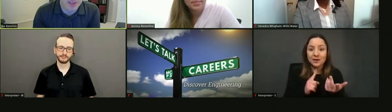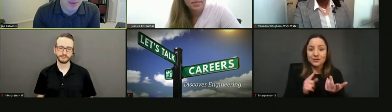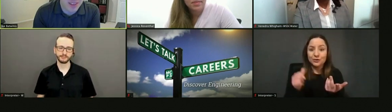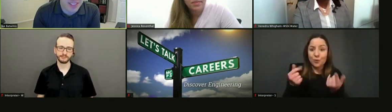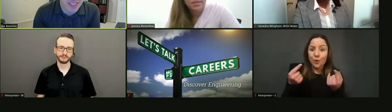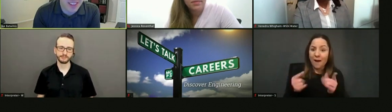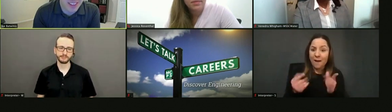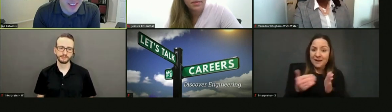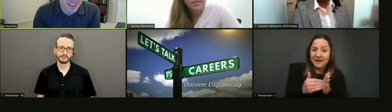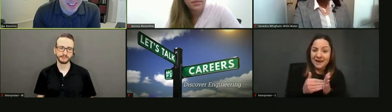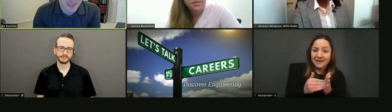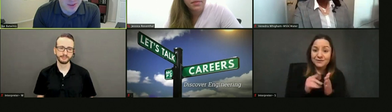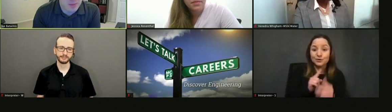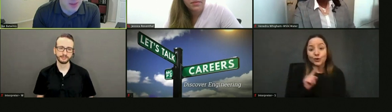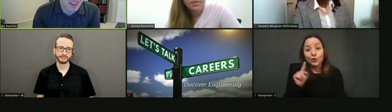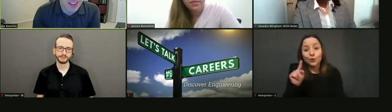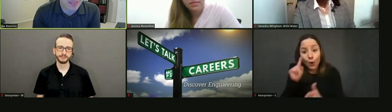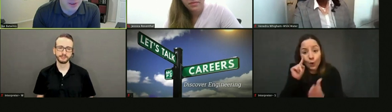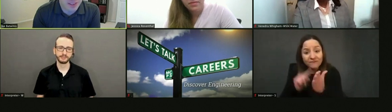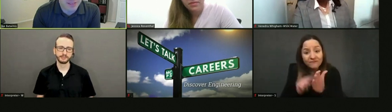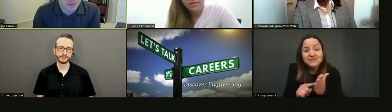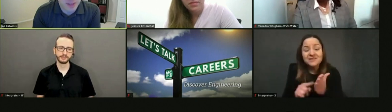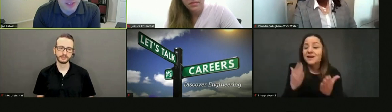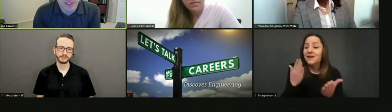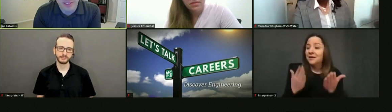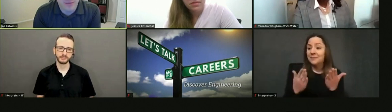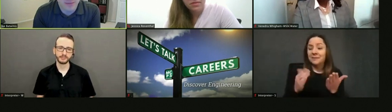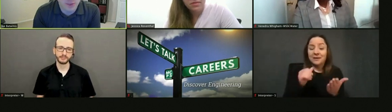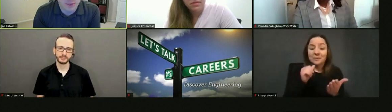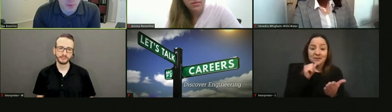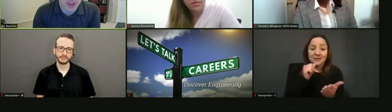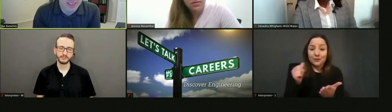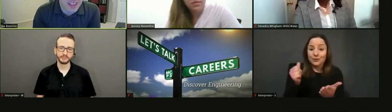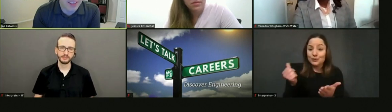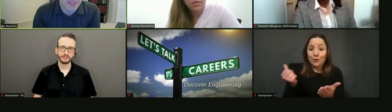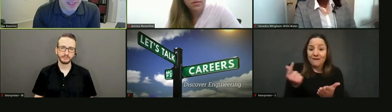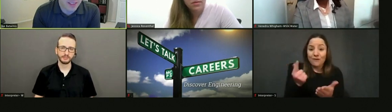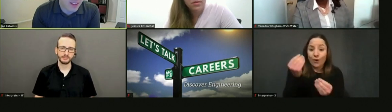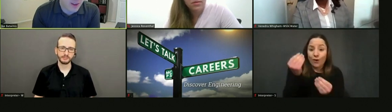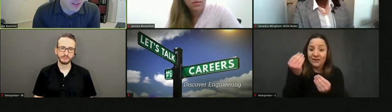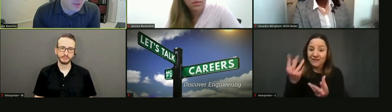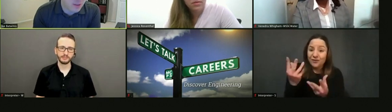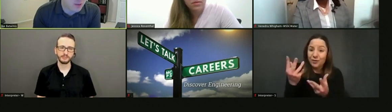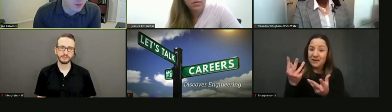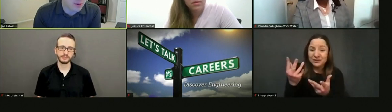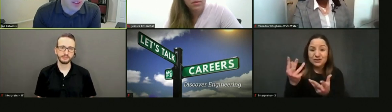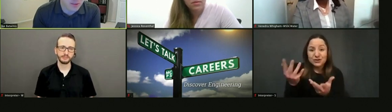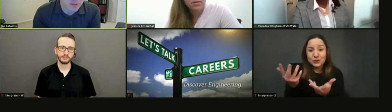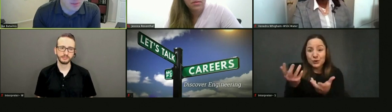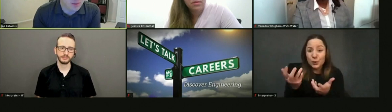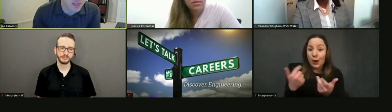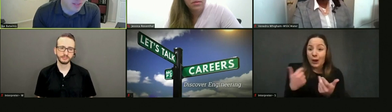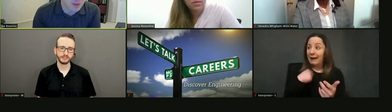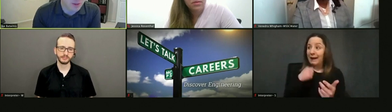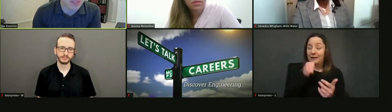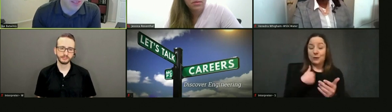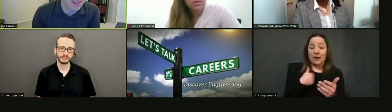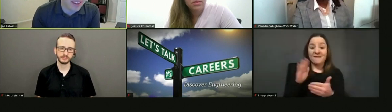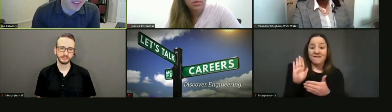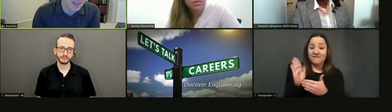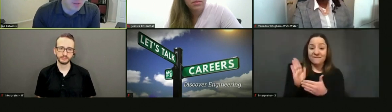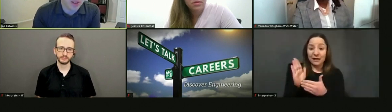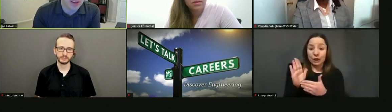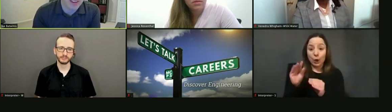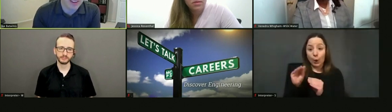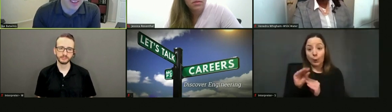again? So you have to go investigate. You know, you might not have all the information you want to have. Like, I don't have a video recording of the fan blade that fell apart,